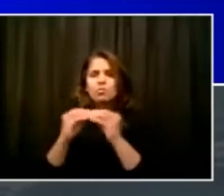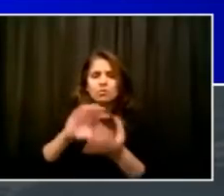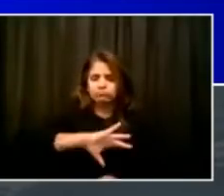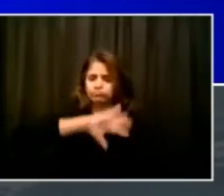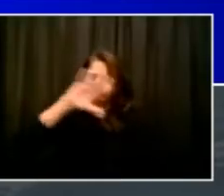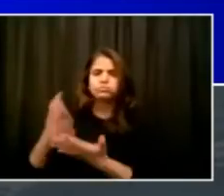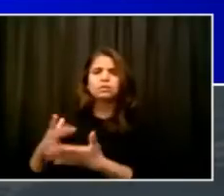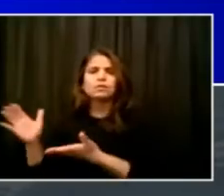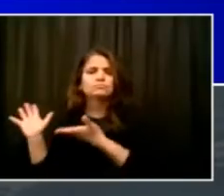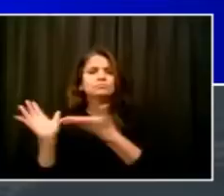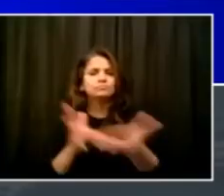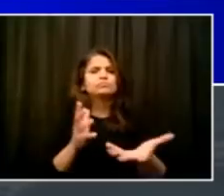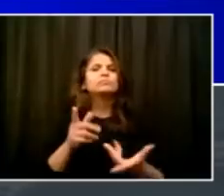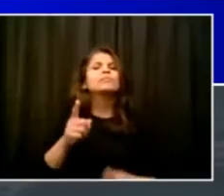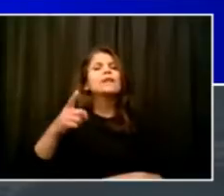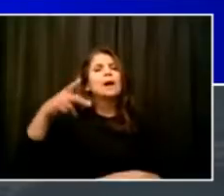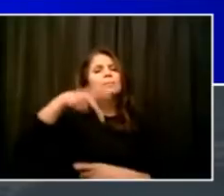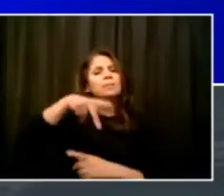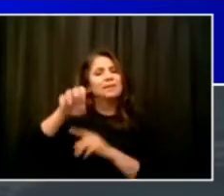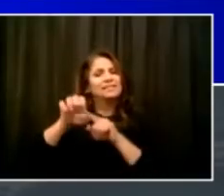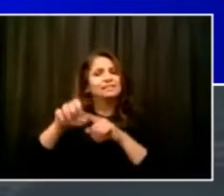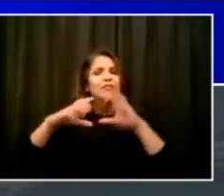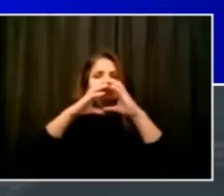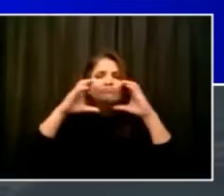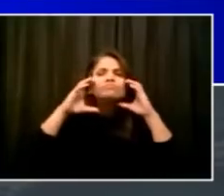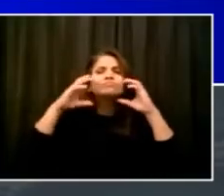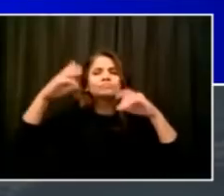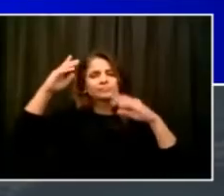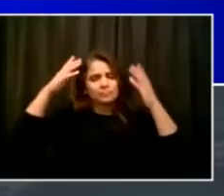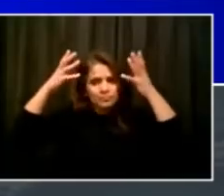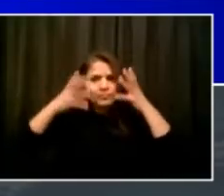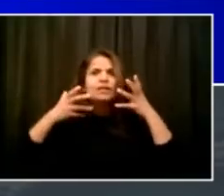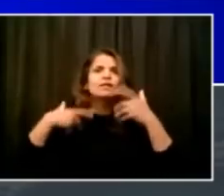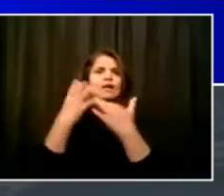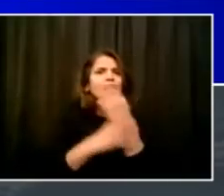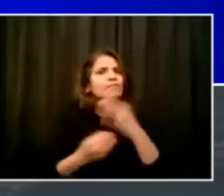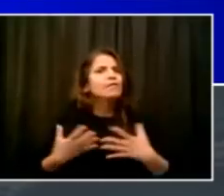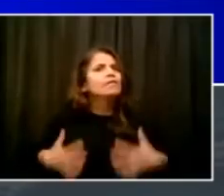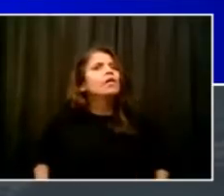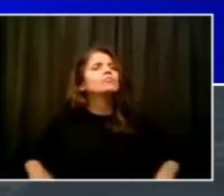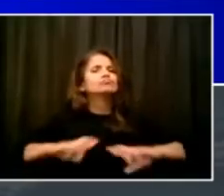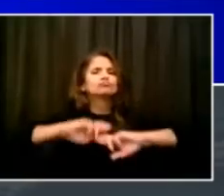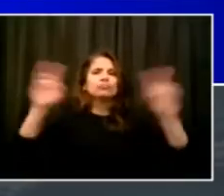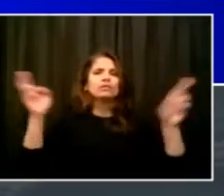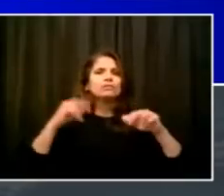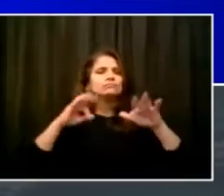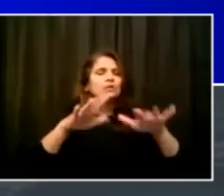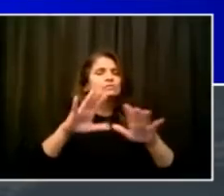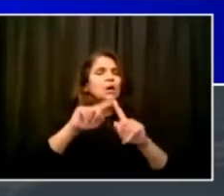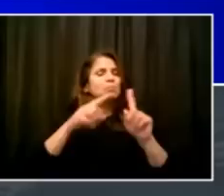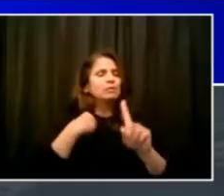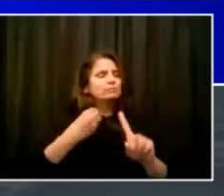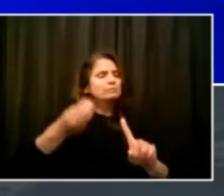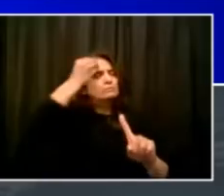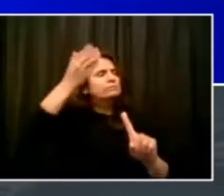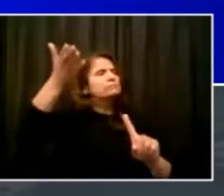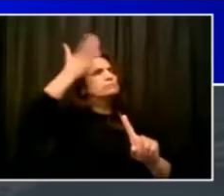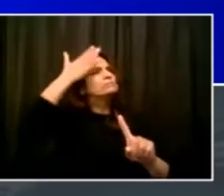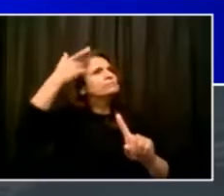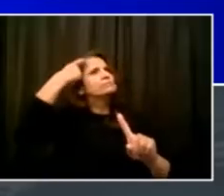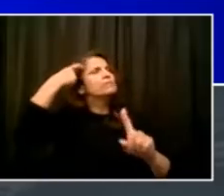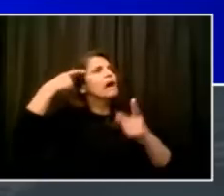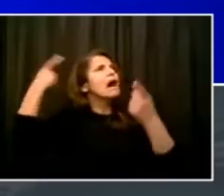ago. We're never going to be caught in a situation where we have to depend on others again. So by the end of this year, we will have in